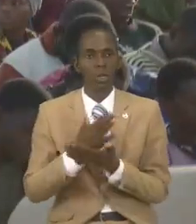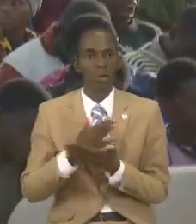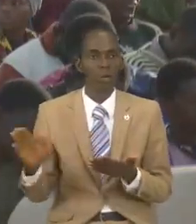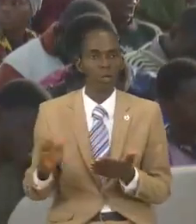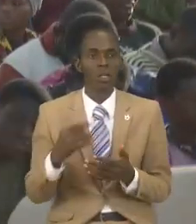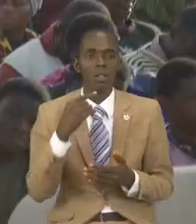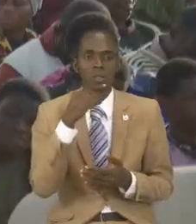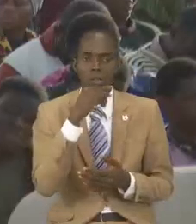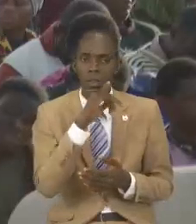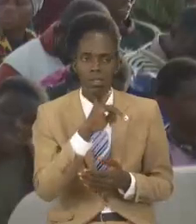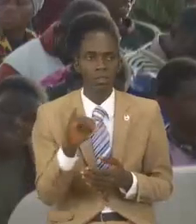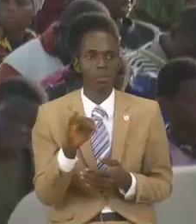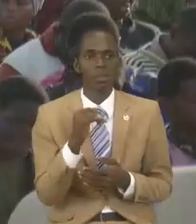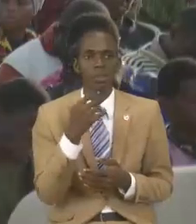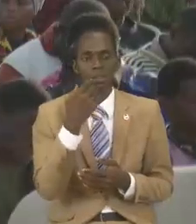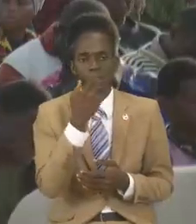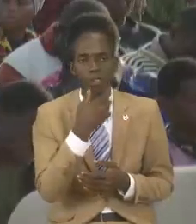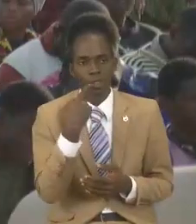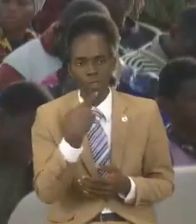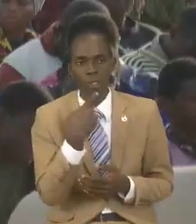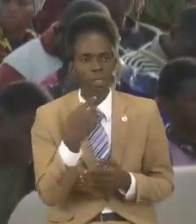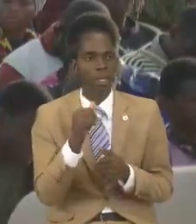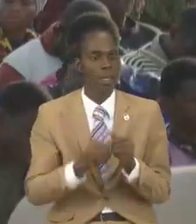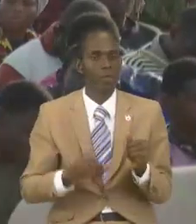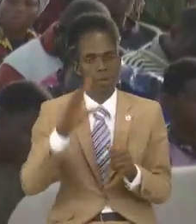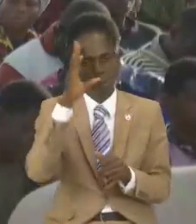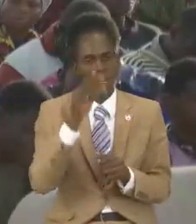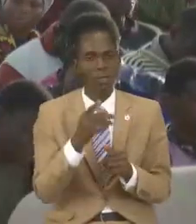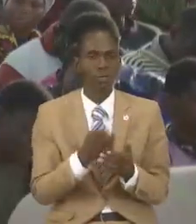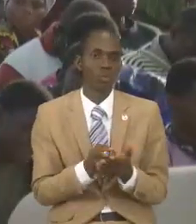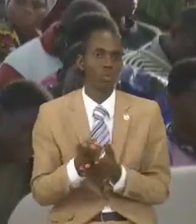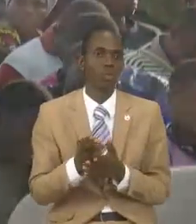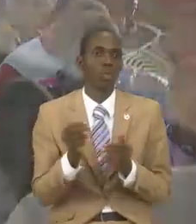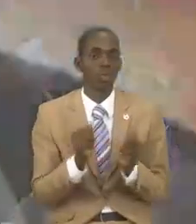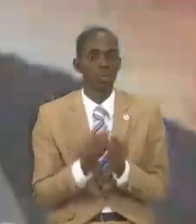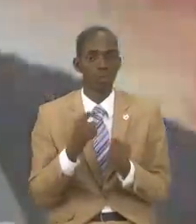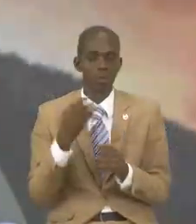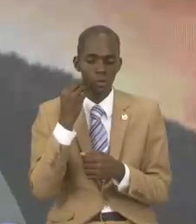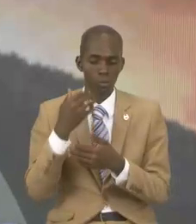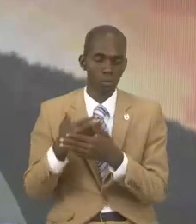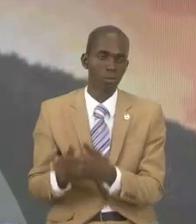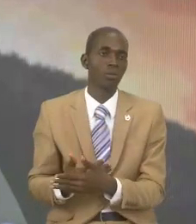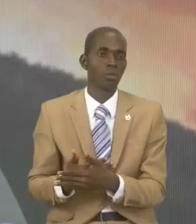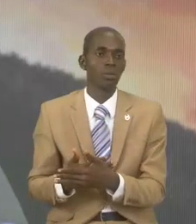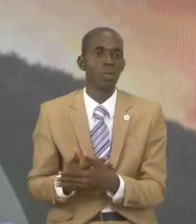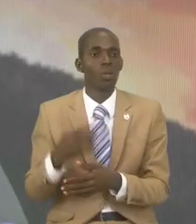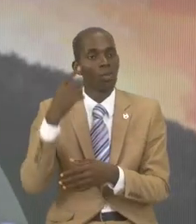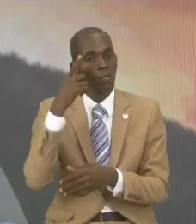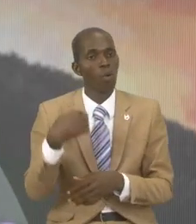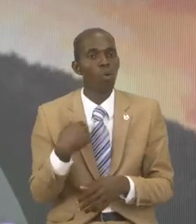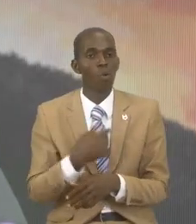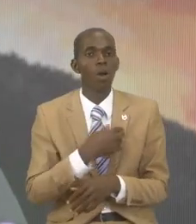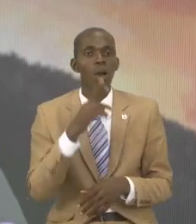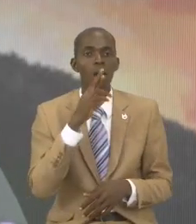lying, speak every man truth with his neighbor. For we are